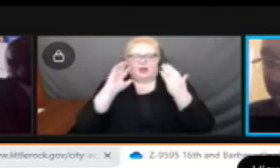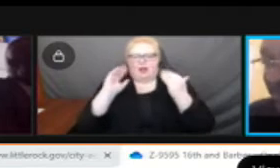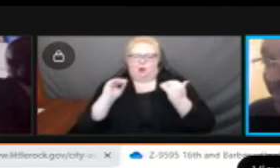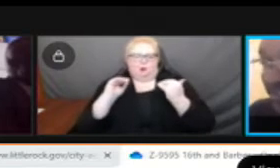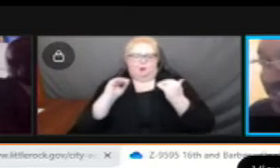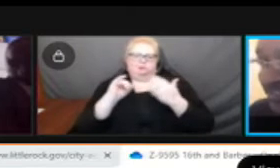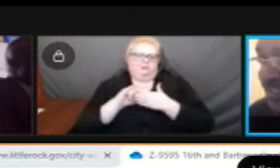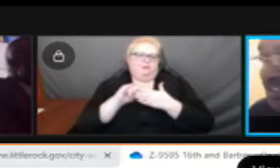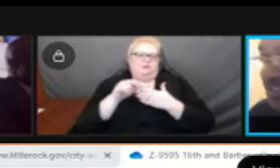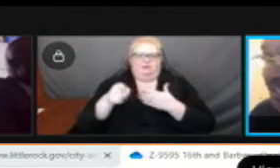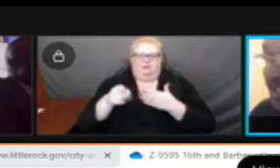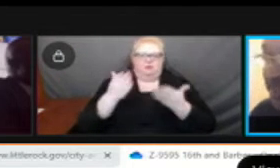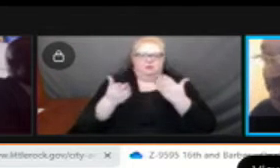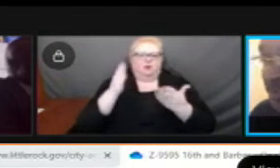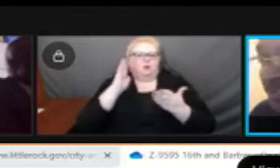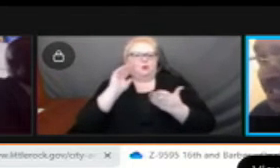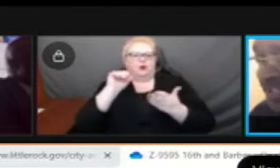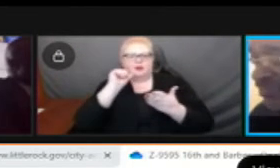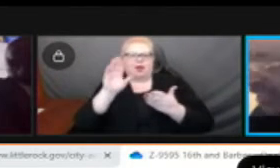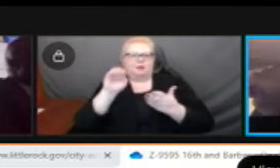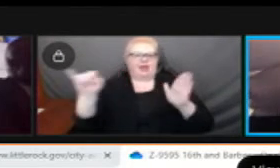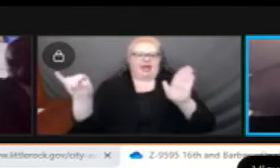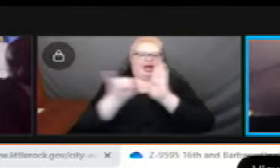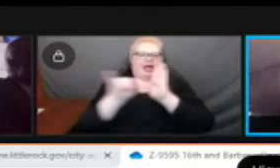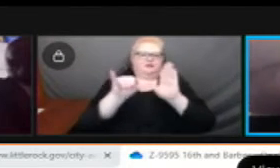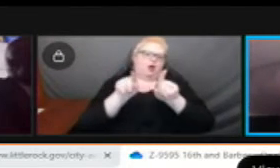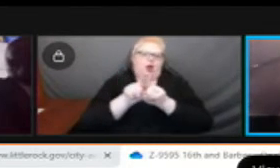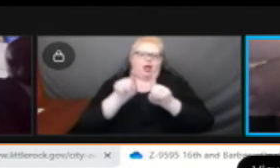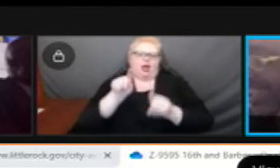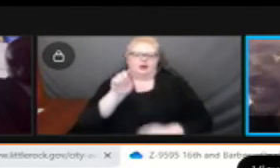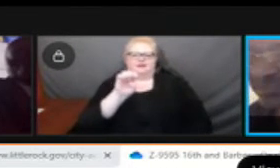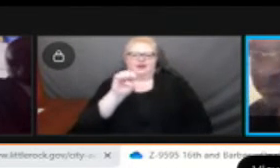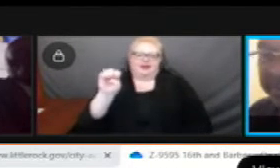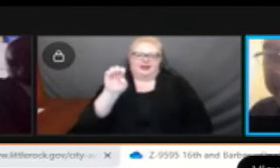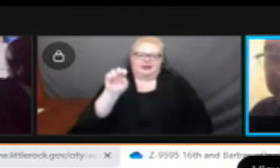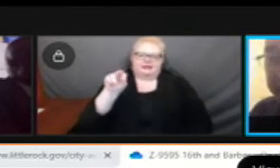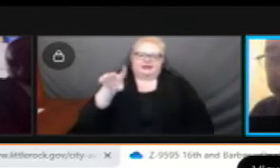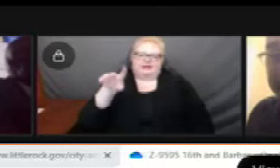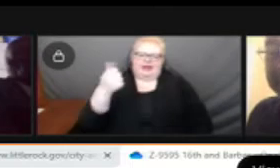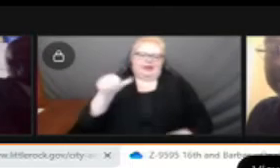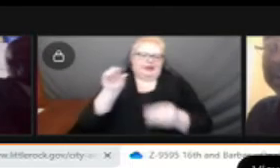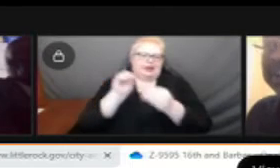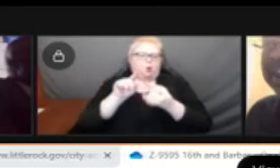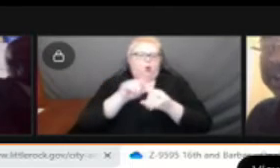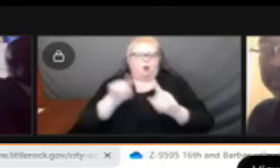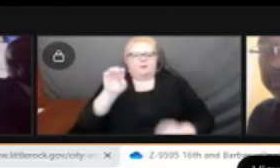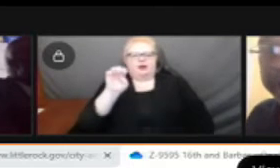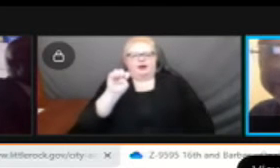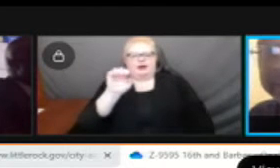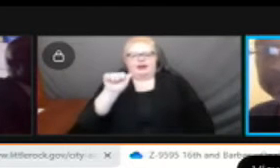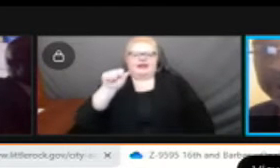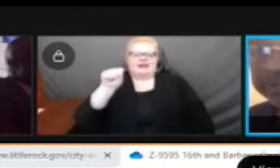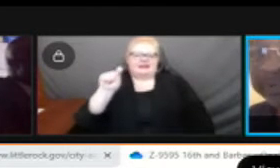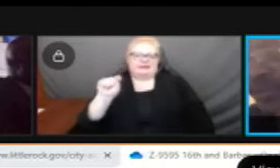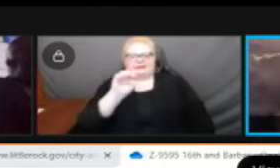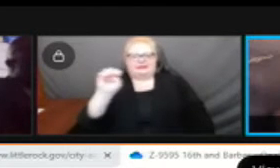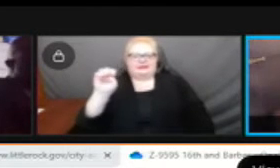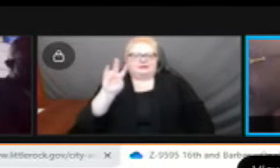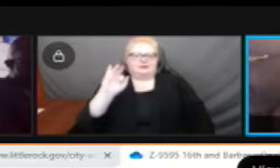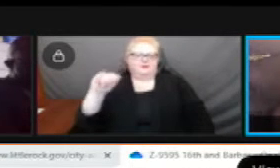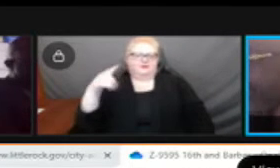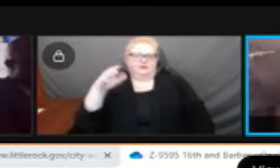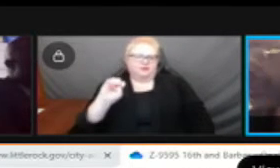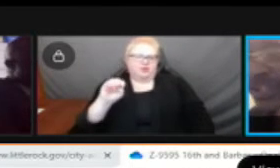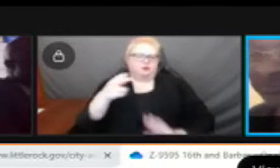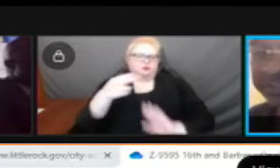be identified as East End anymore. It'll be East Village. And with the naming and the branding, probably going to come some